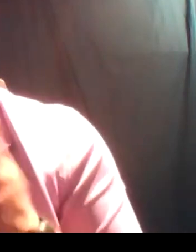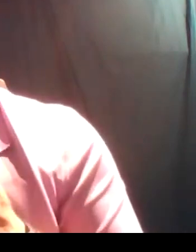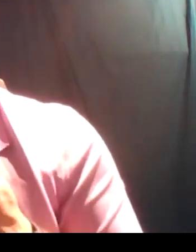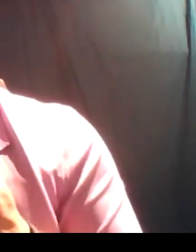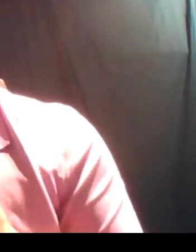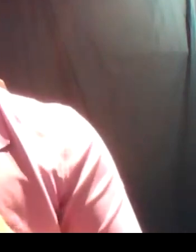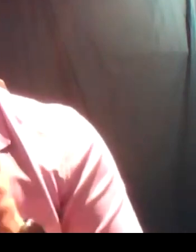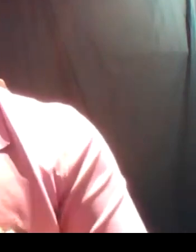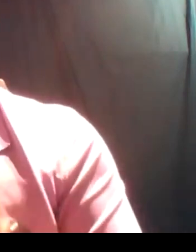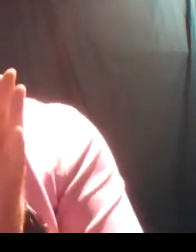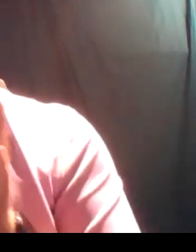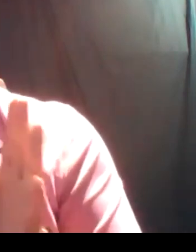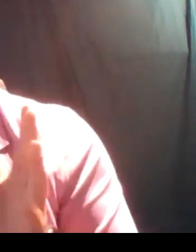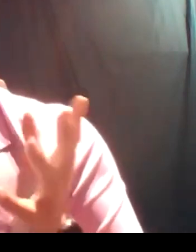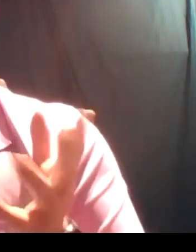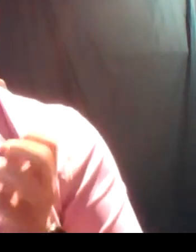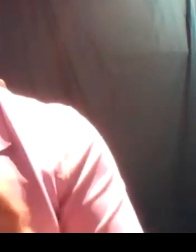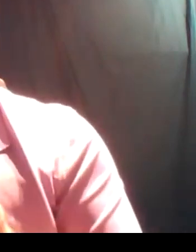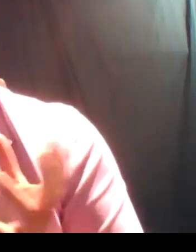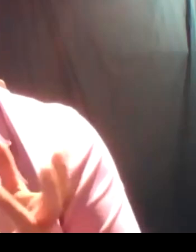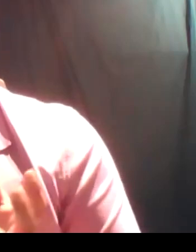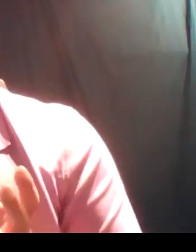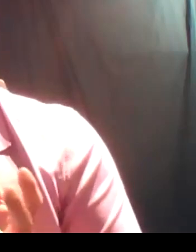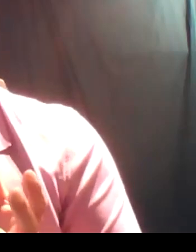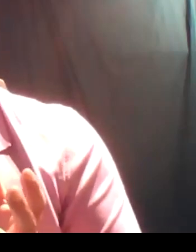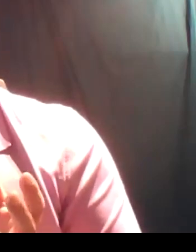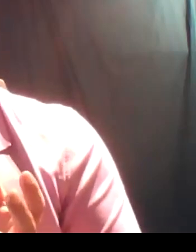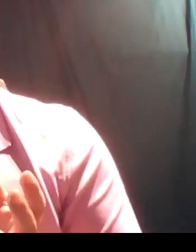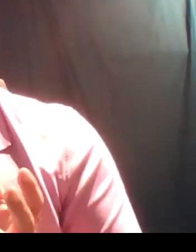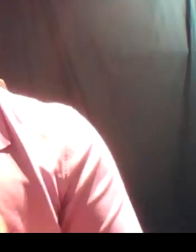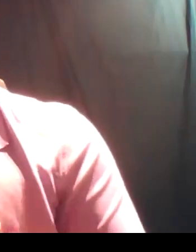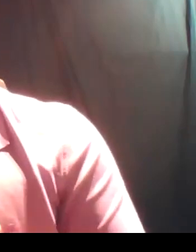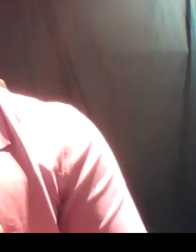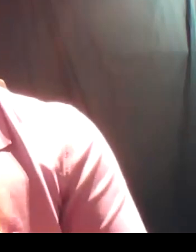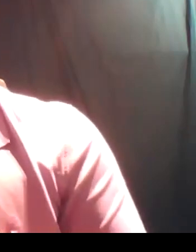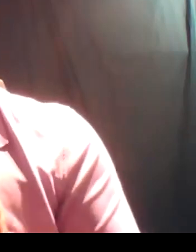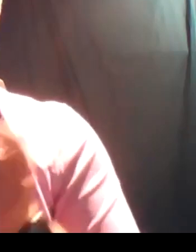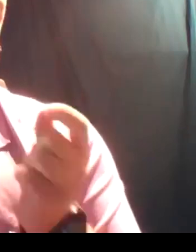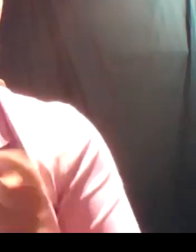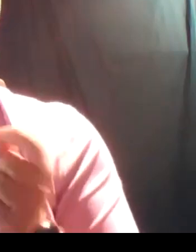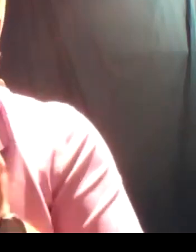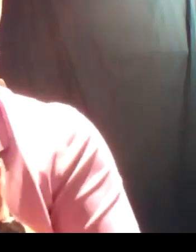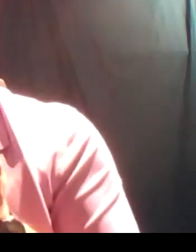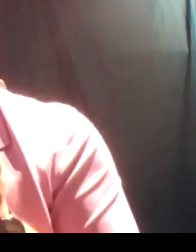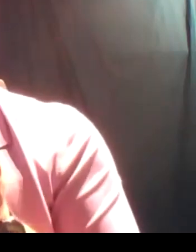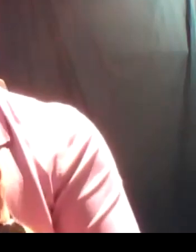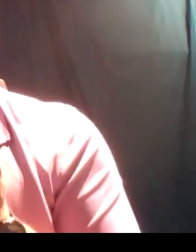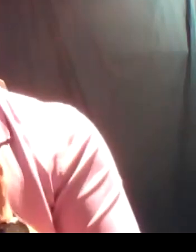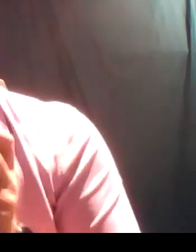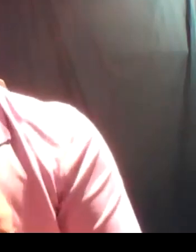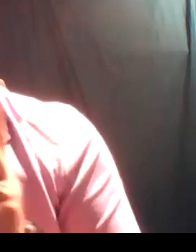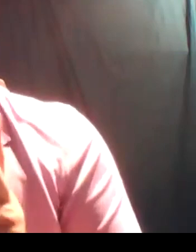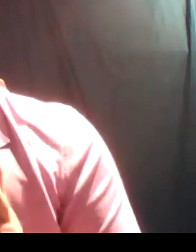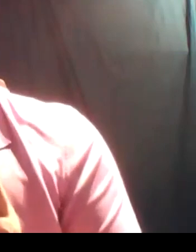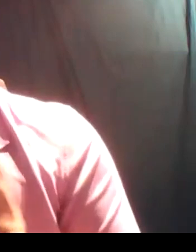if the state really wants that info, then they need to be specific with the people on the master